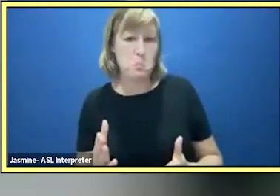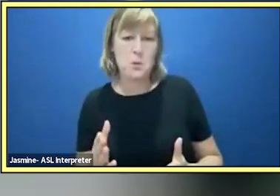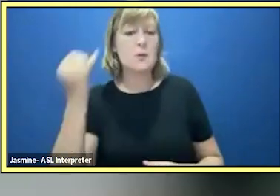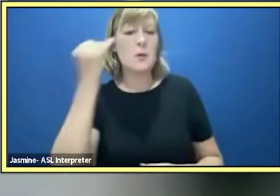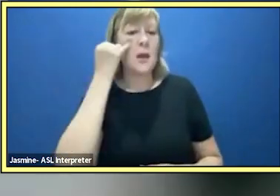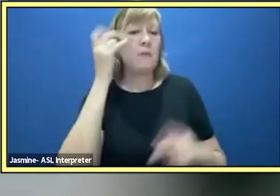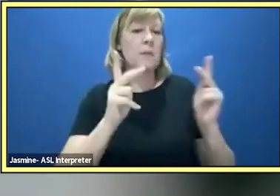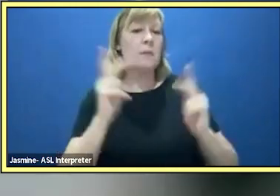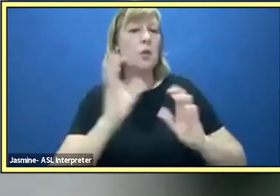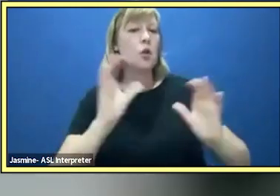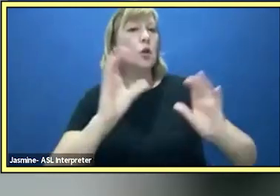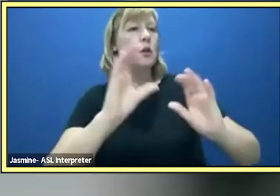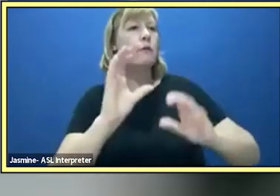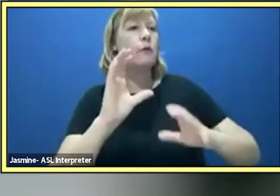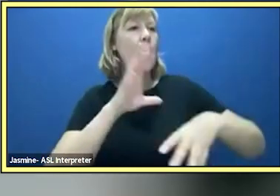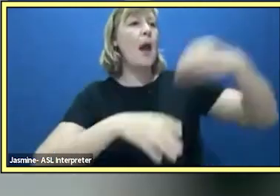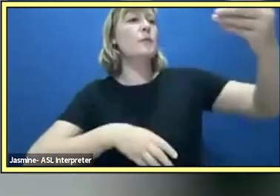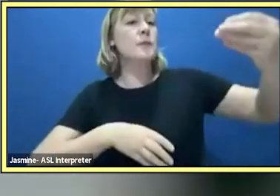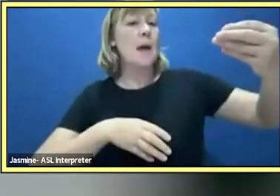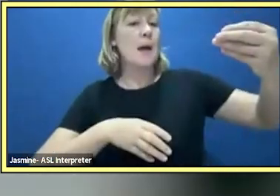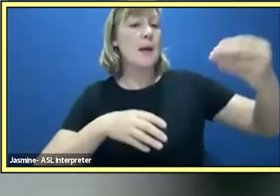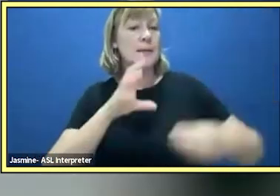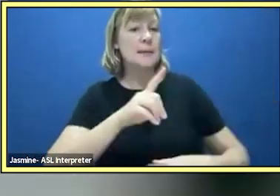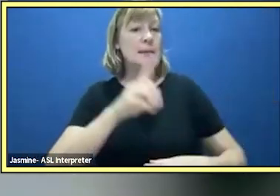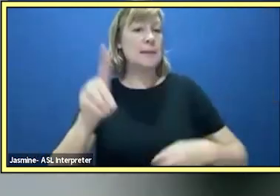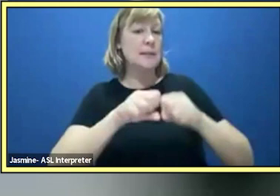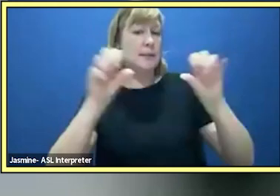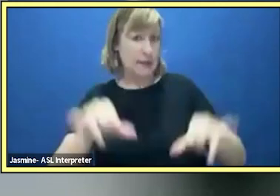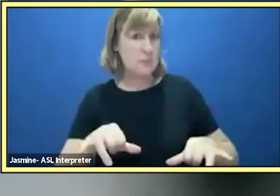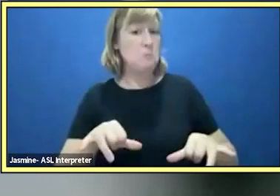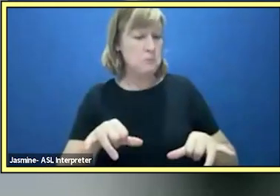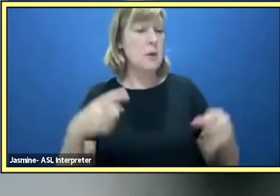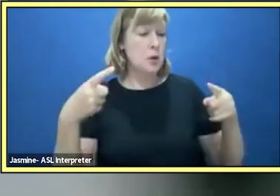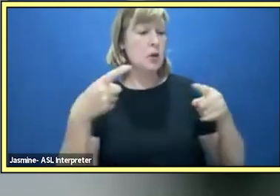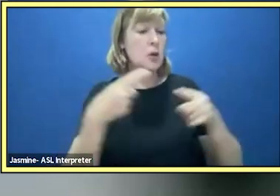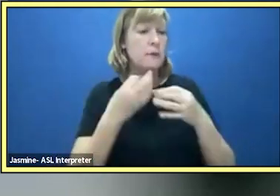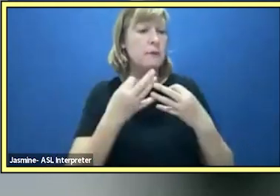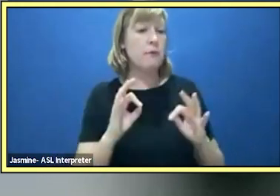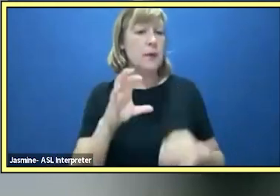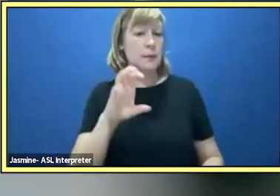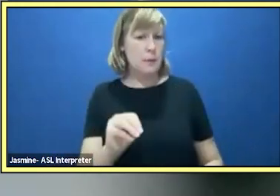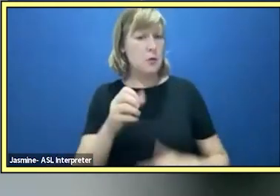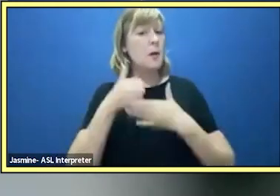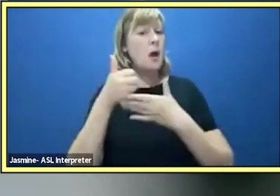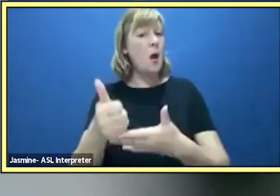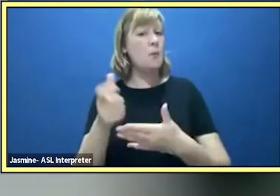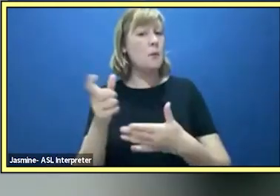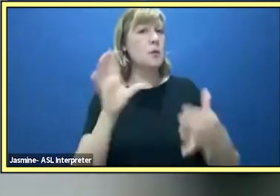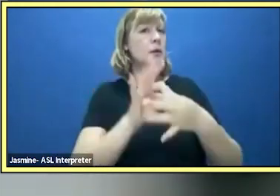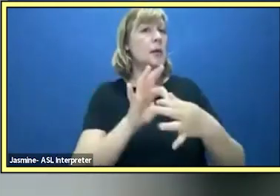if people are looking for other services outside of the DD system, the conflict free case manager can help find those as